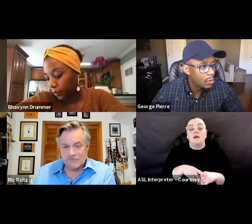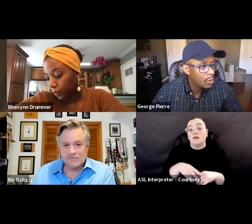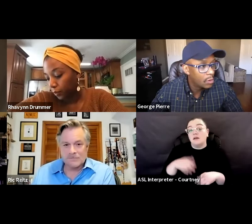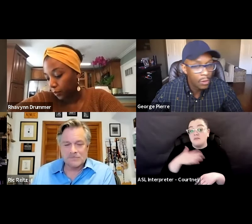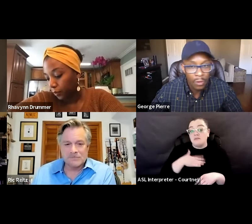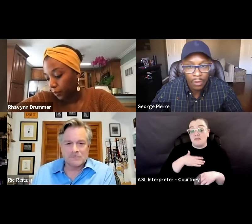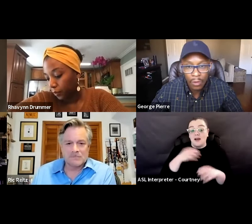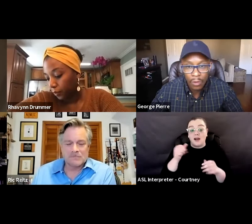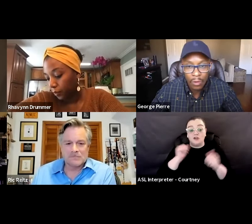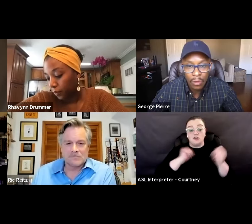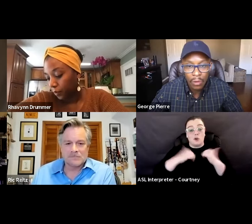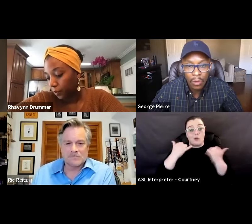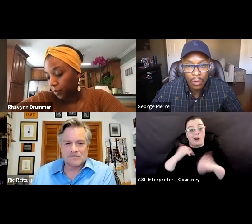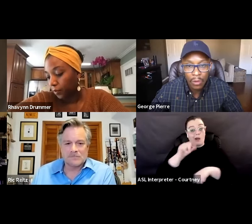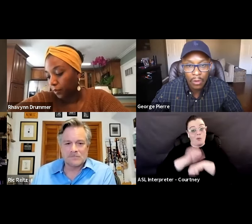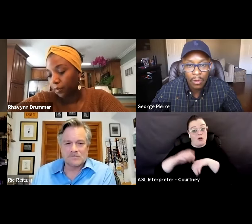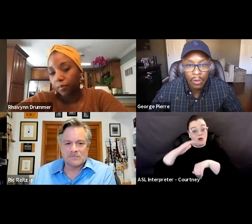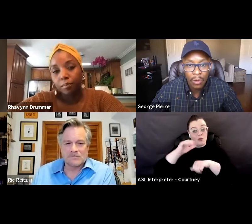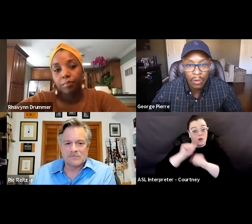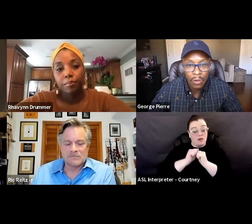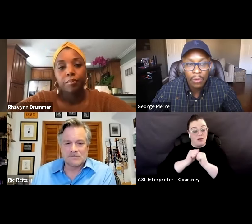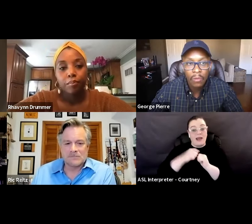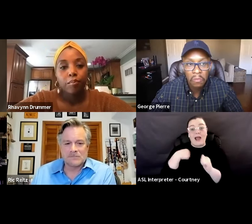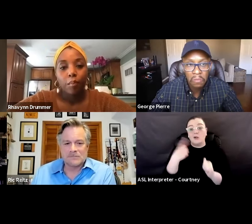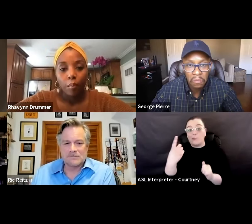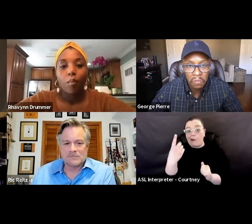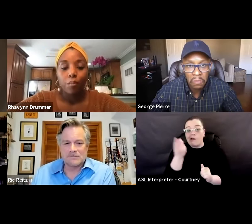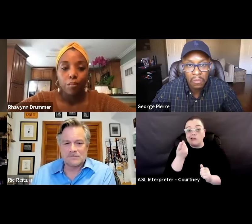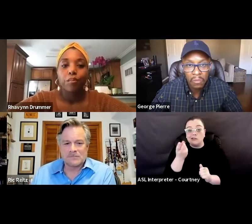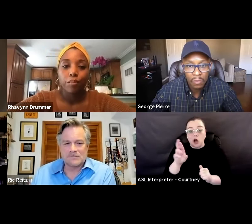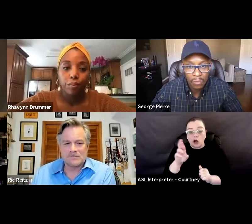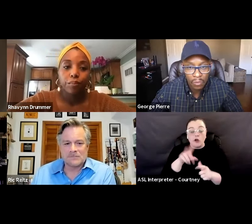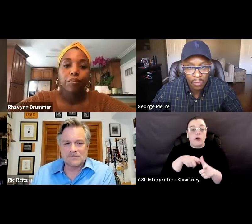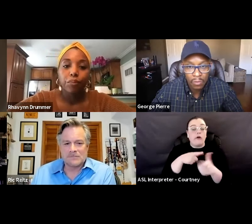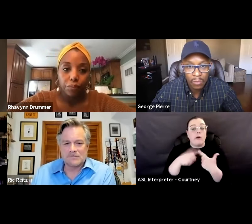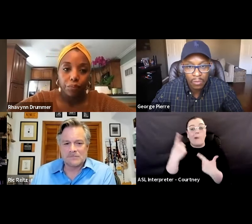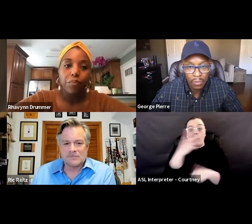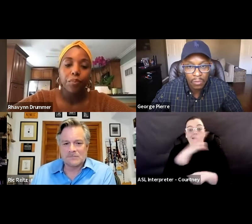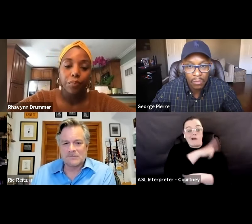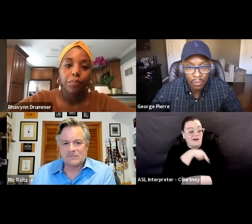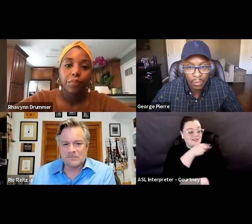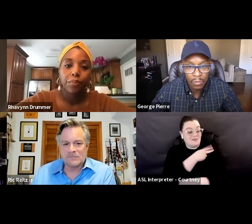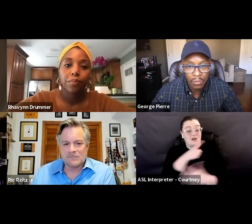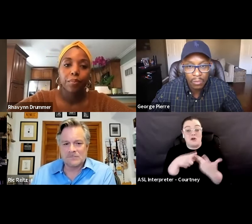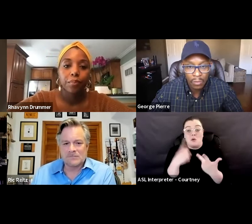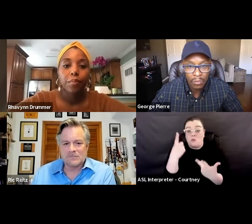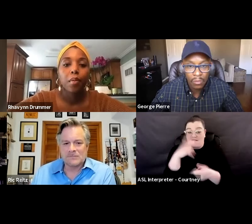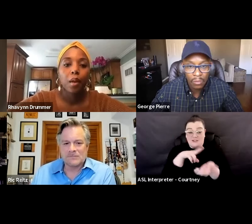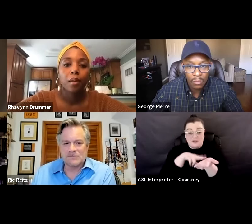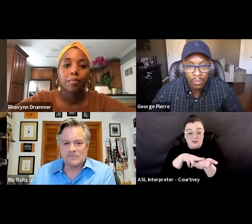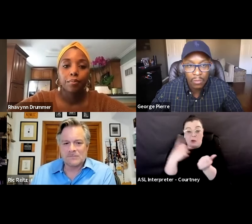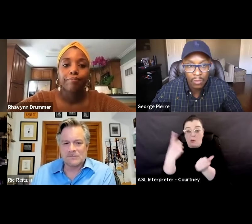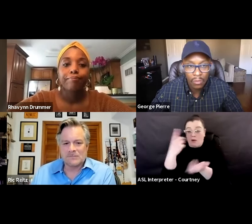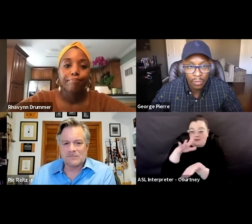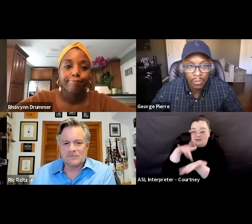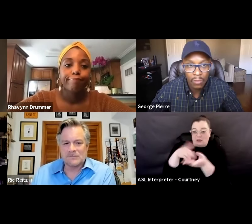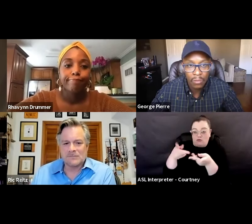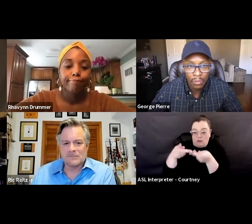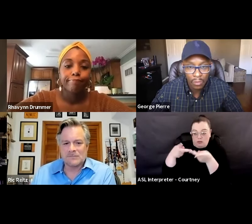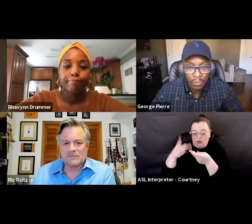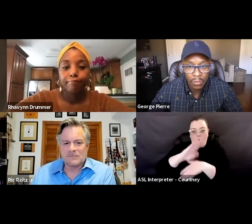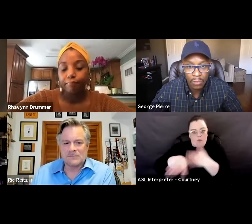right now has one doctor, one hospital, one nurse, one central location where all testing is